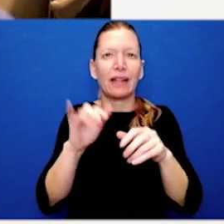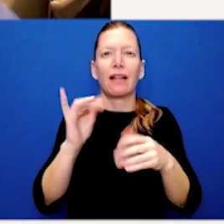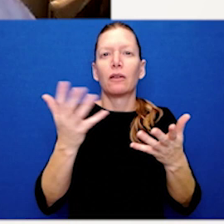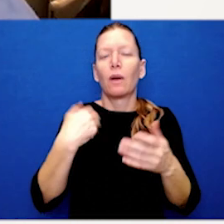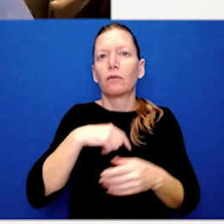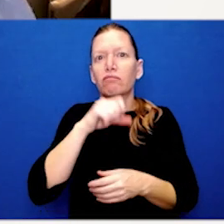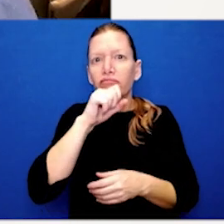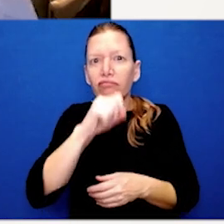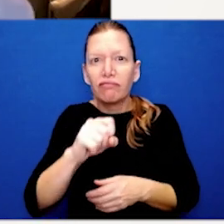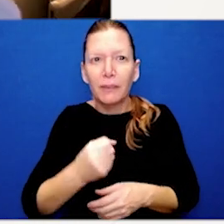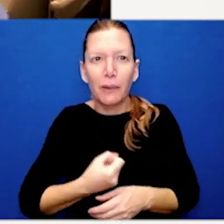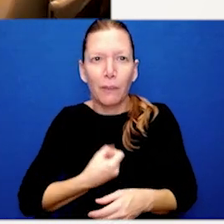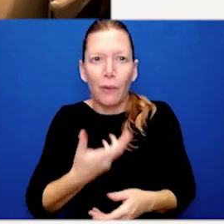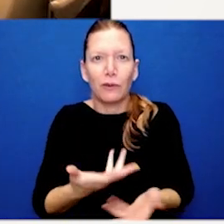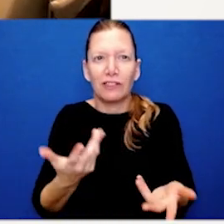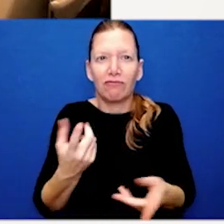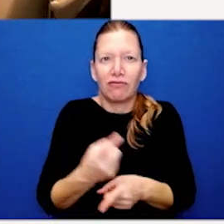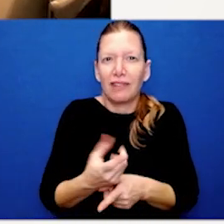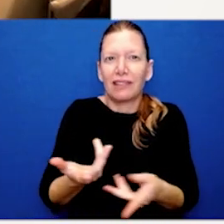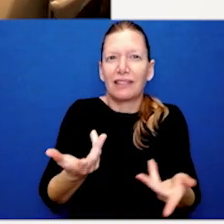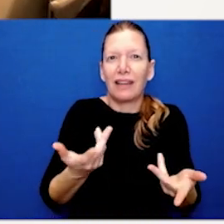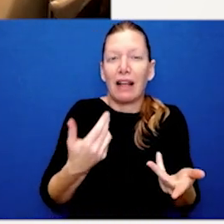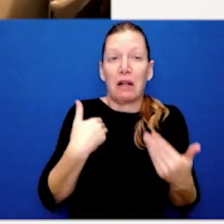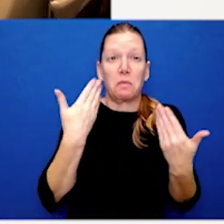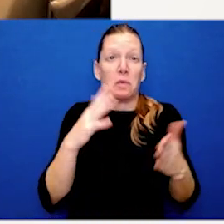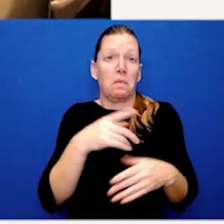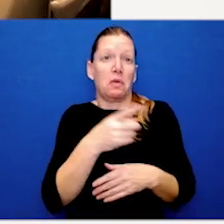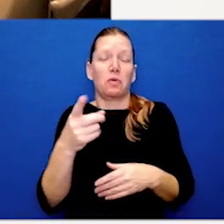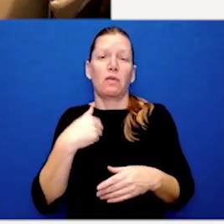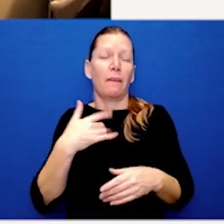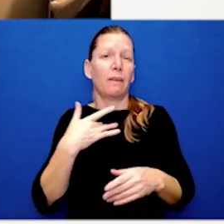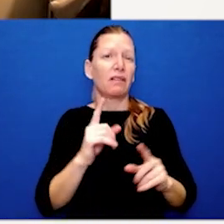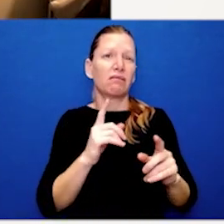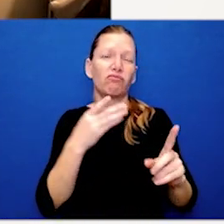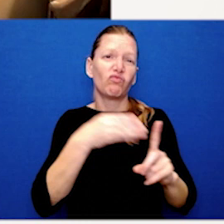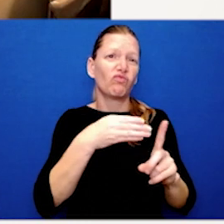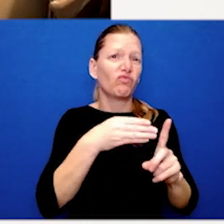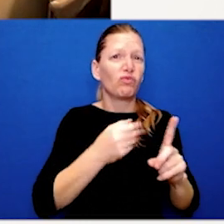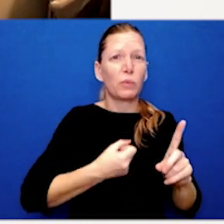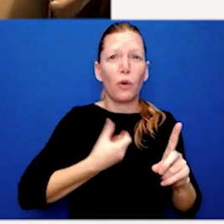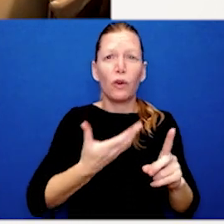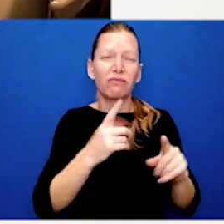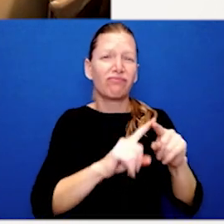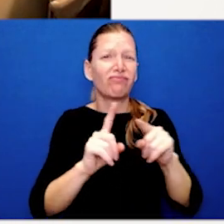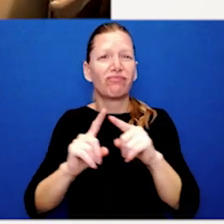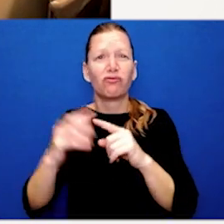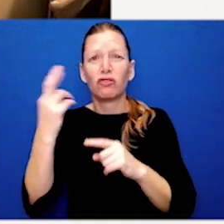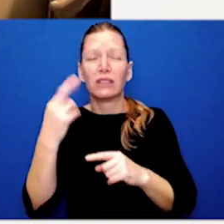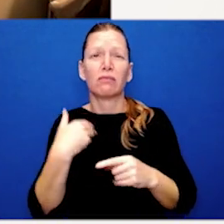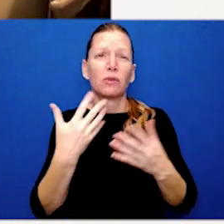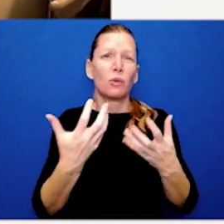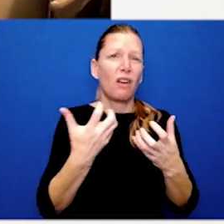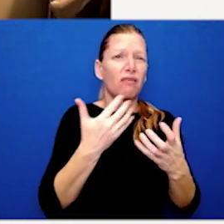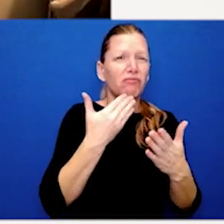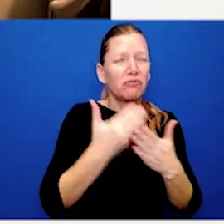And that's what we love about poetry, right? I mean, I don't know about you, but I mean, I go to poetry for all kinds of reasons. I want a